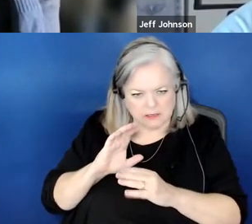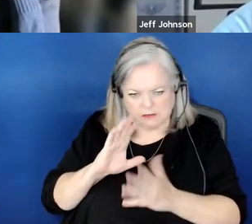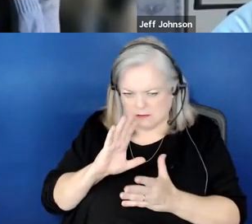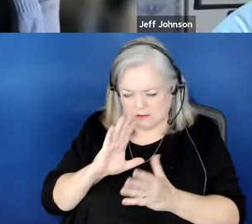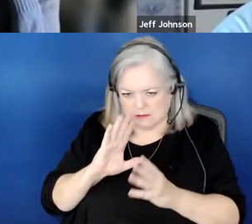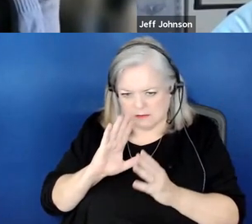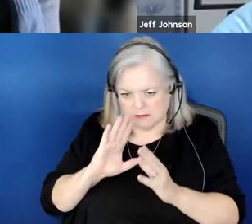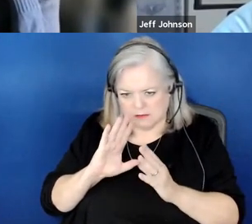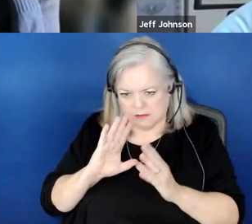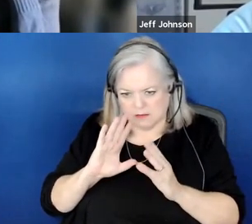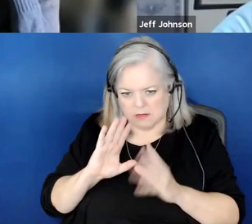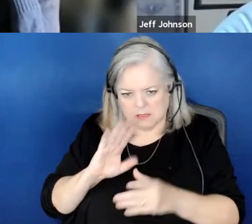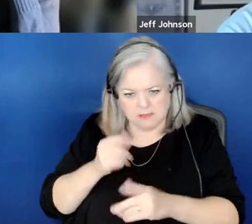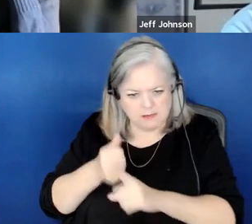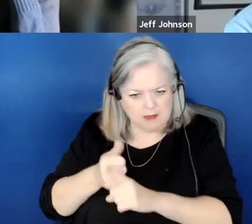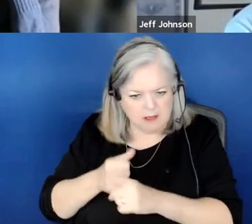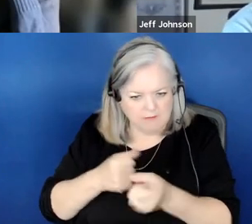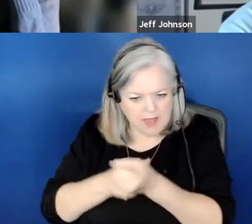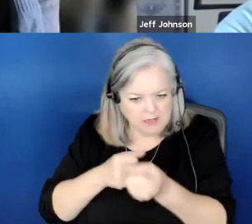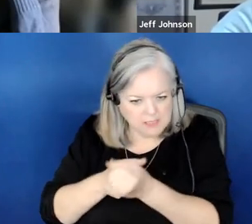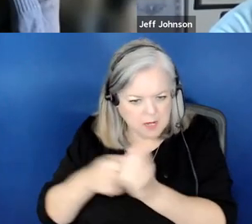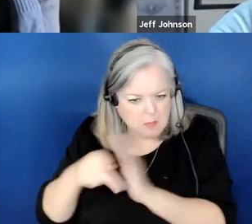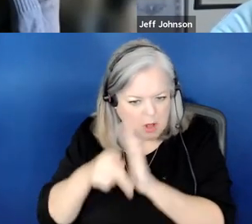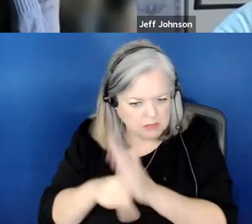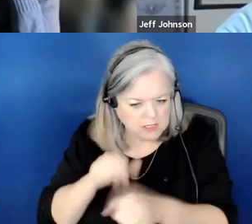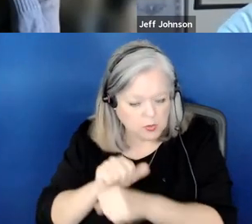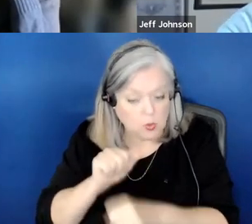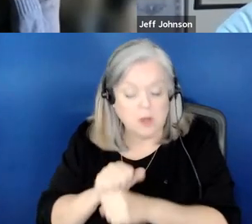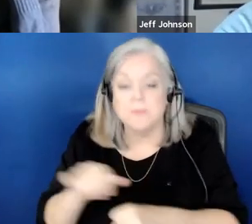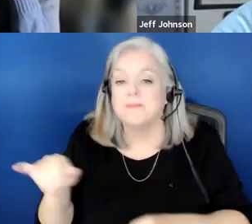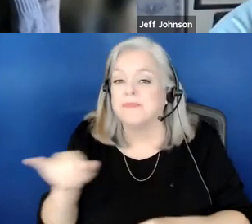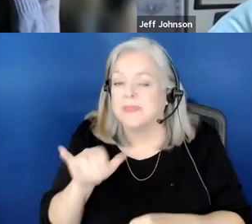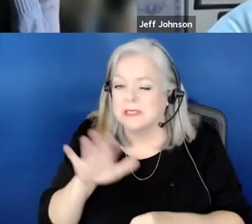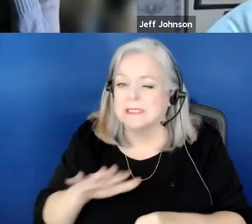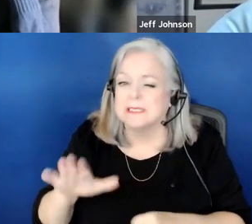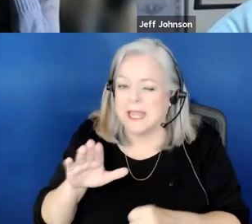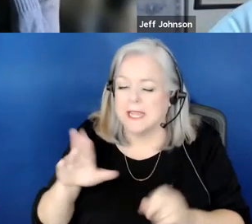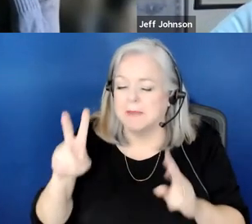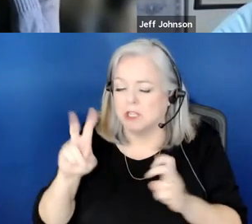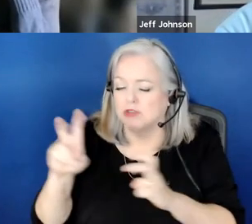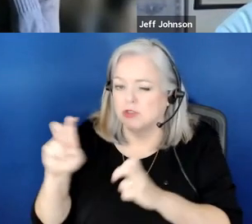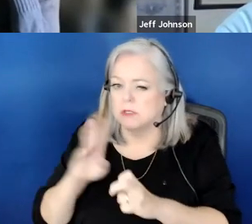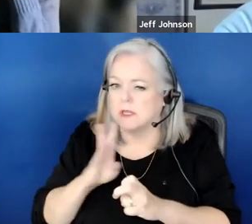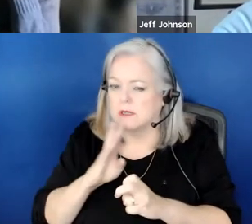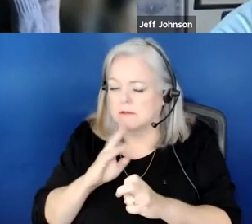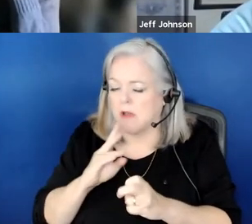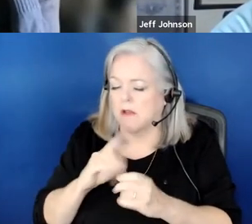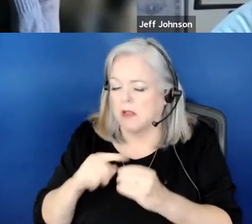around the same issues that I talk about.